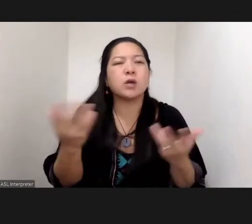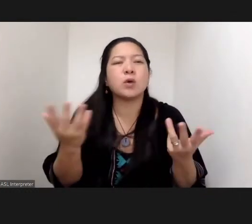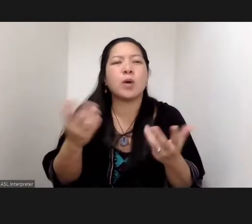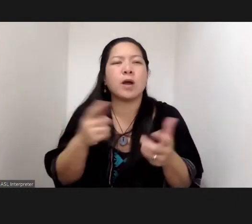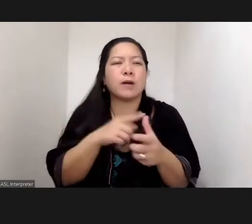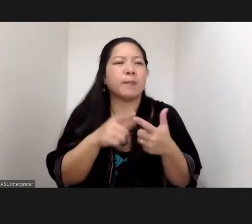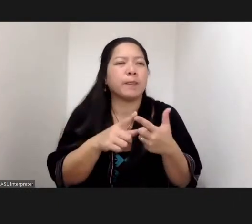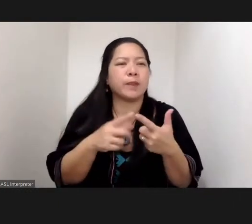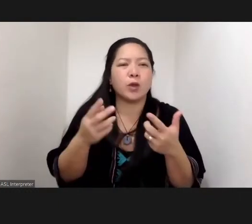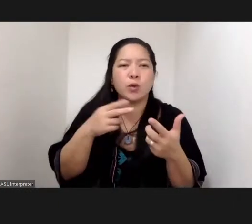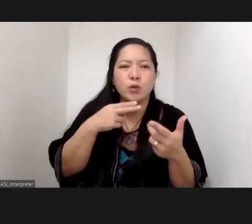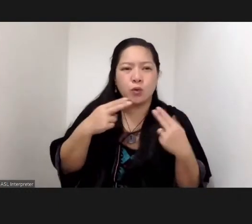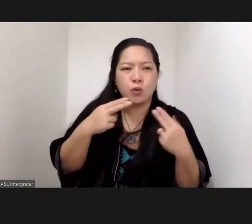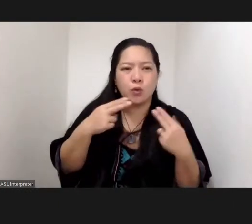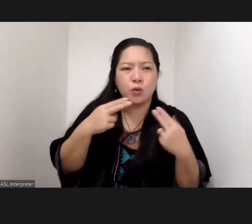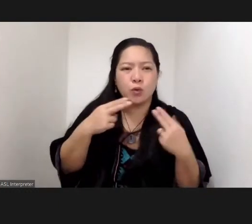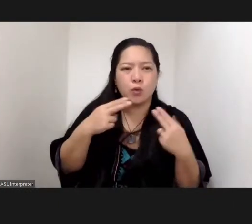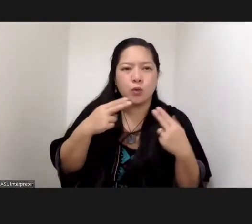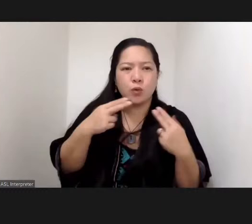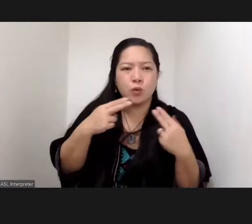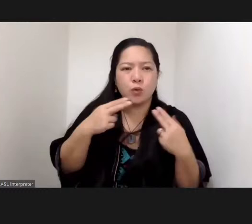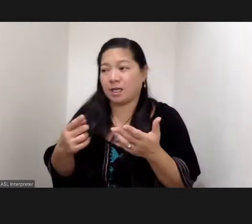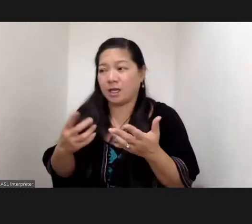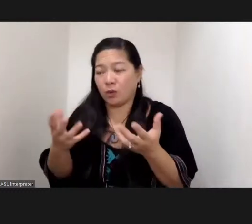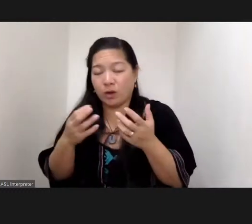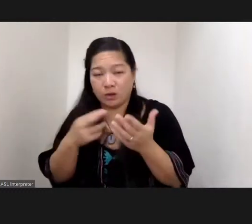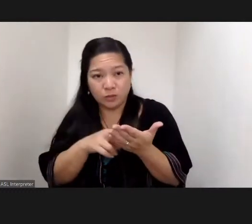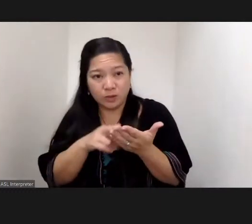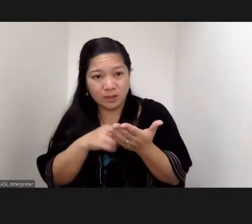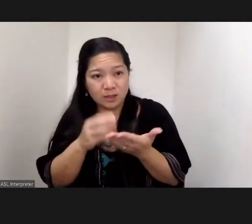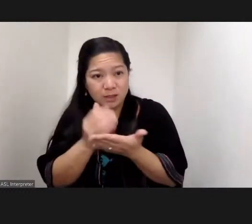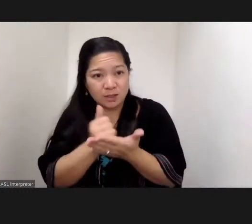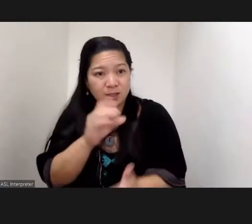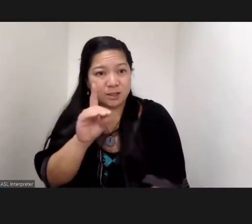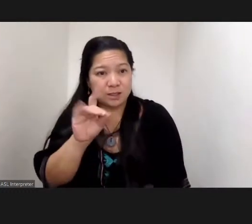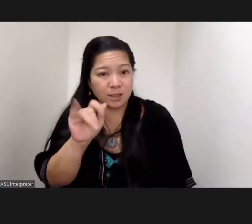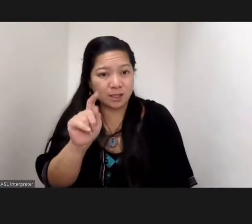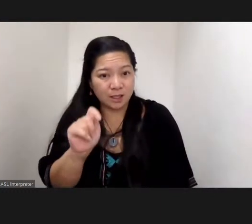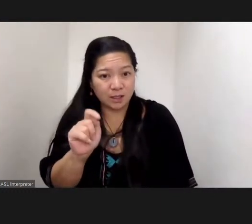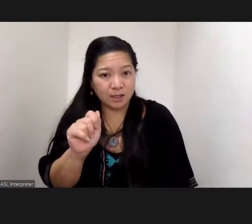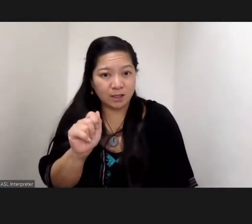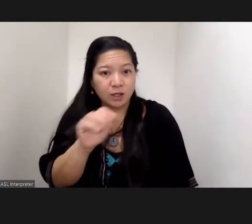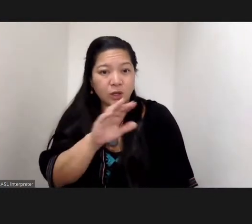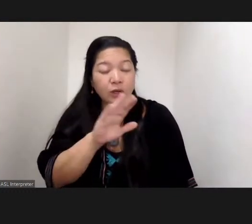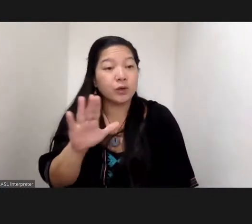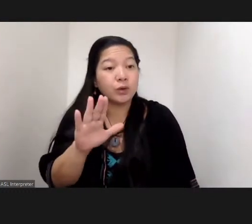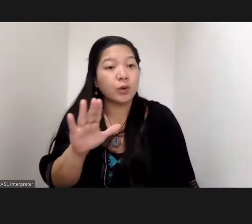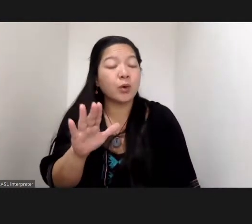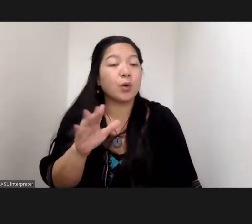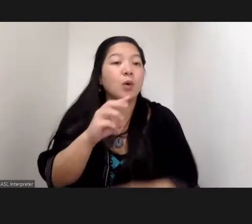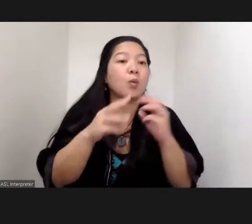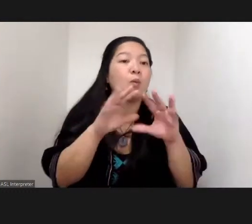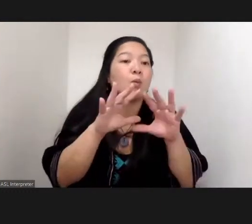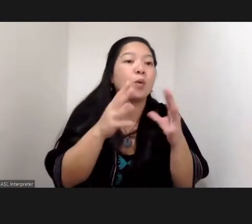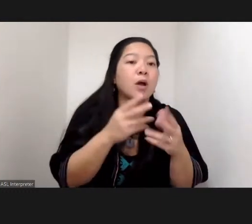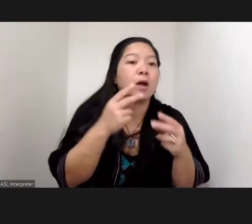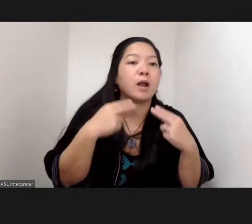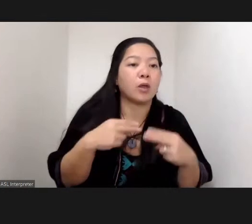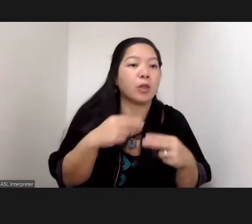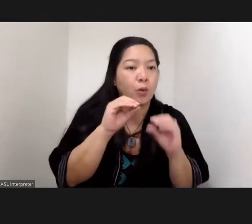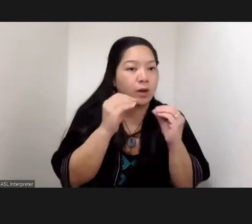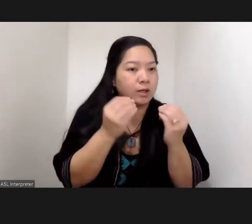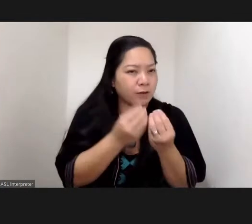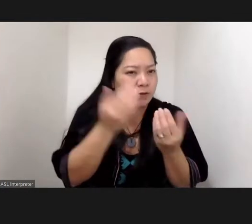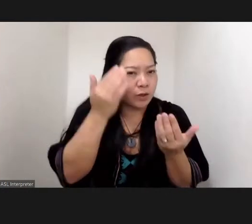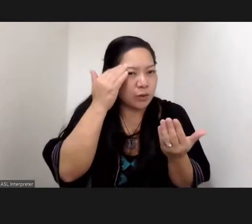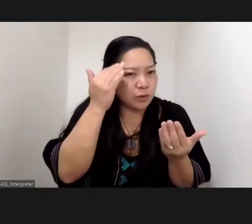say. These are your officials. World Health Organization, as you know, looks at the